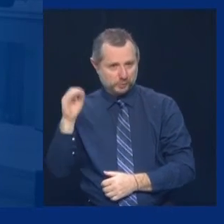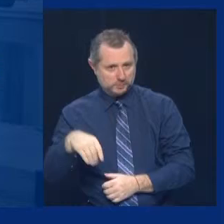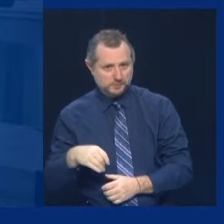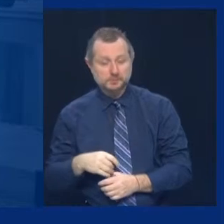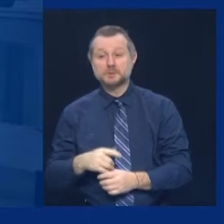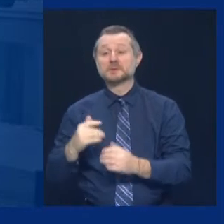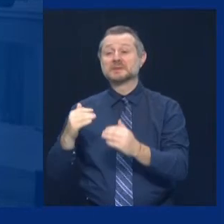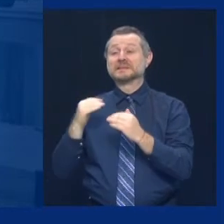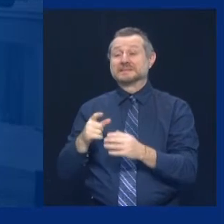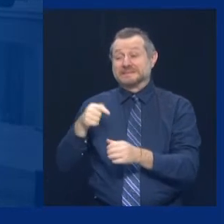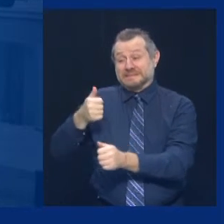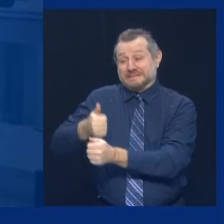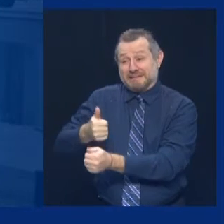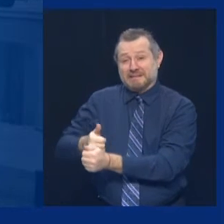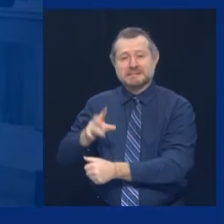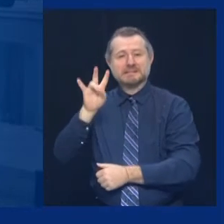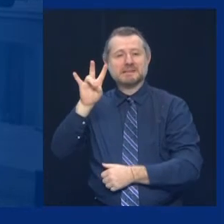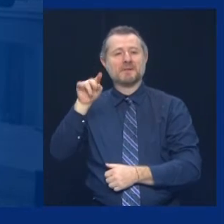7.1.